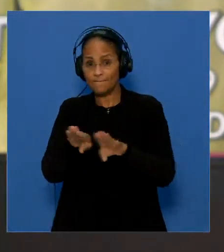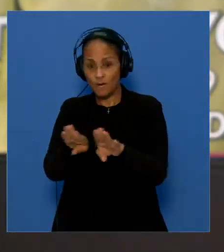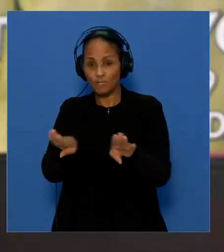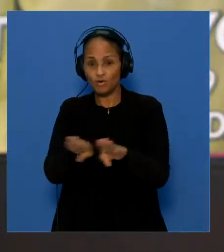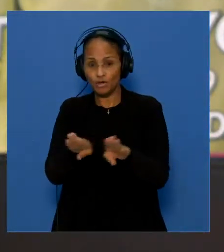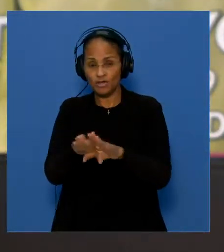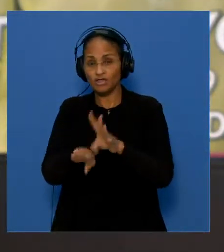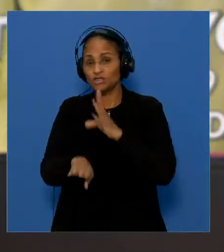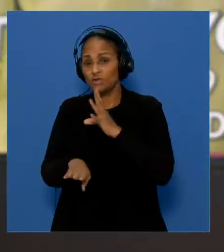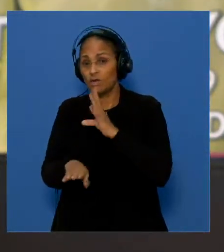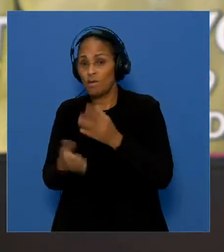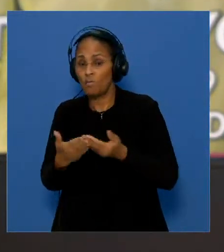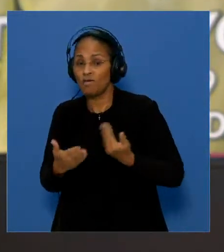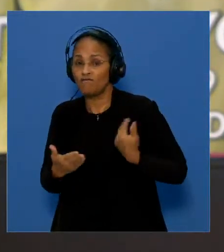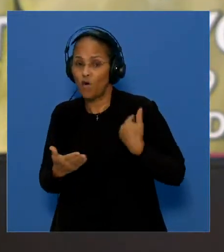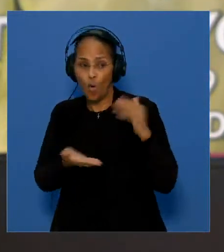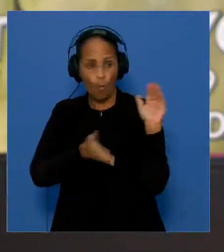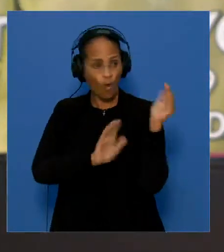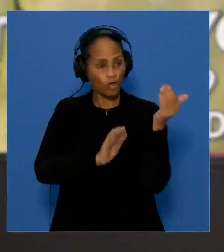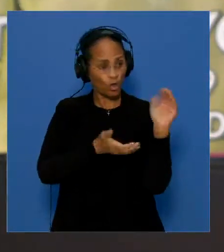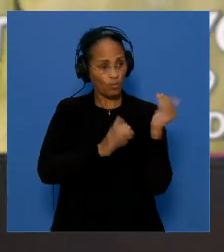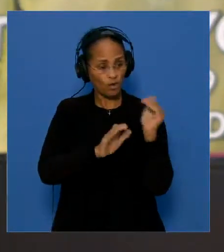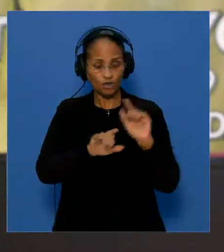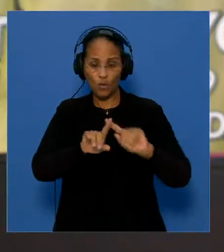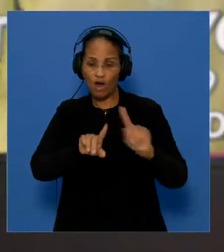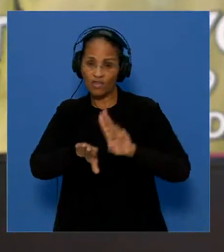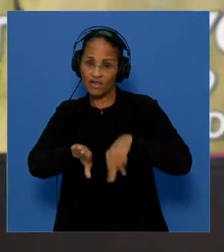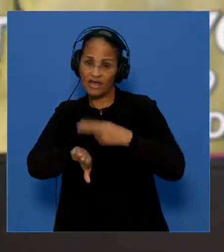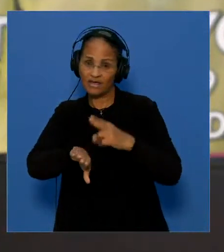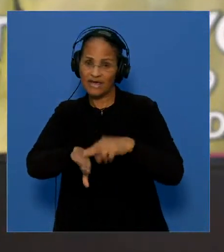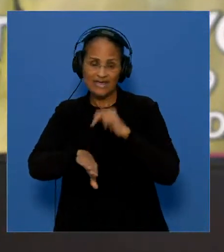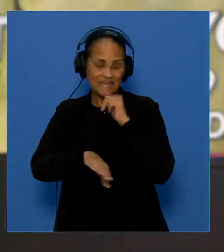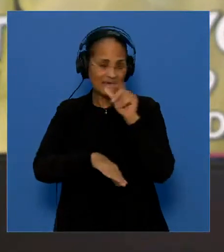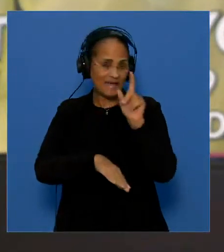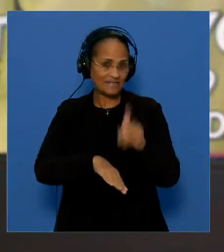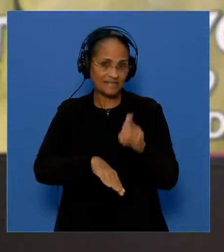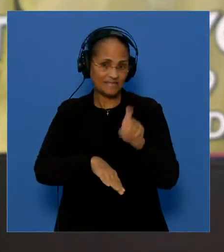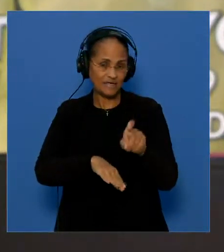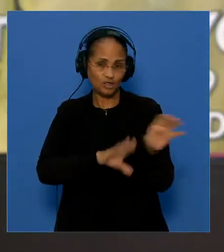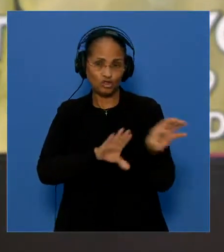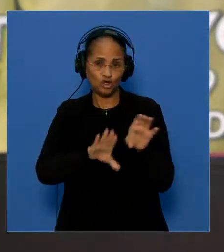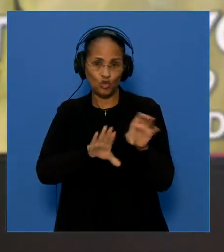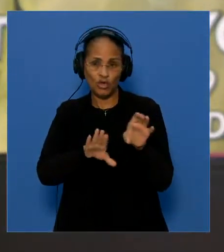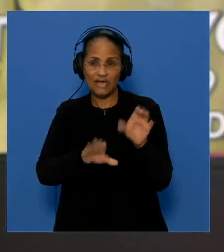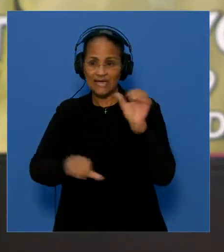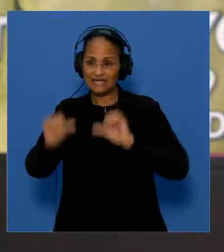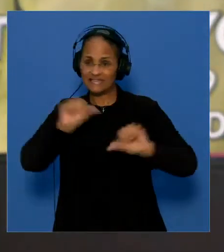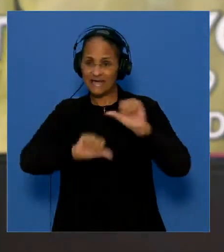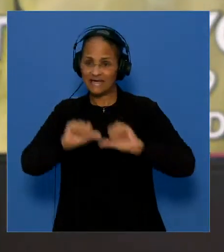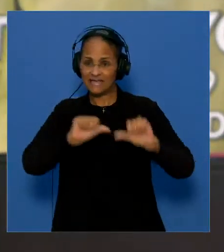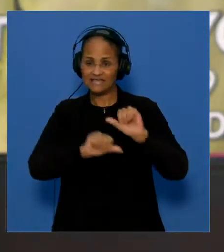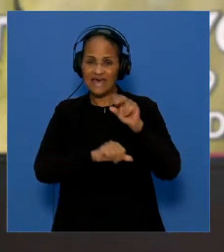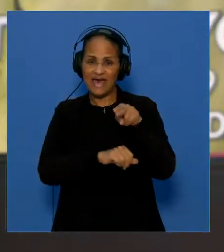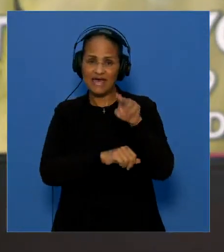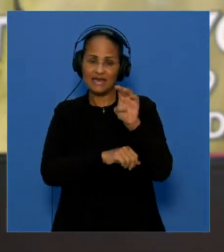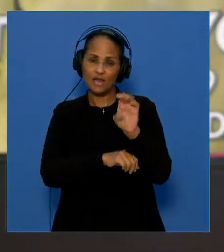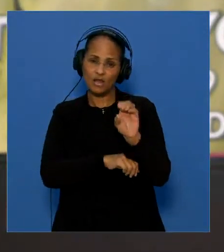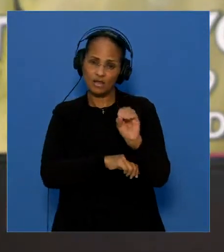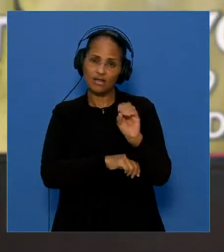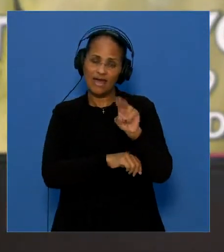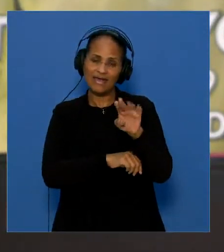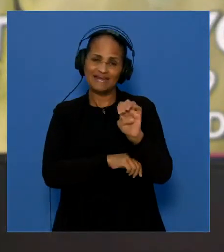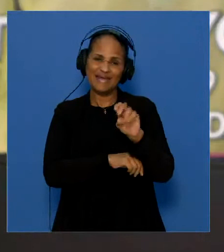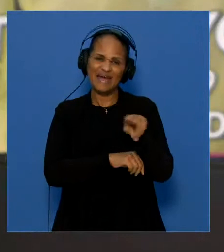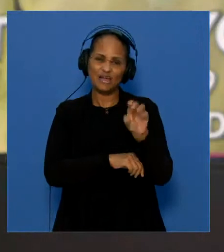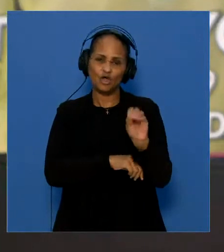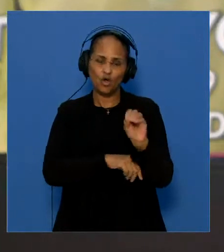day when you were comparing Bermuda to other nations, aren't necessarily doing nanosequencing. The United Kingdom, we know, is, and we